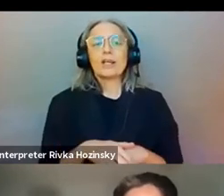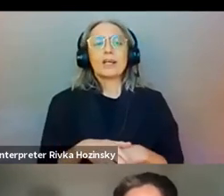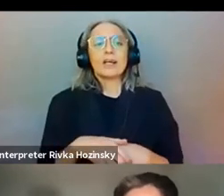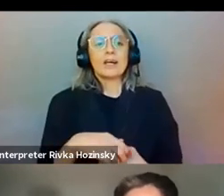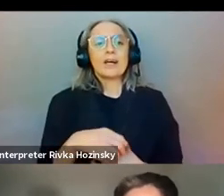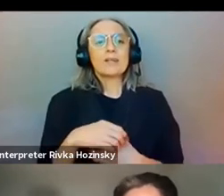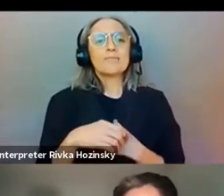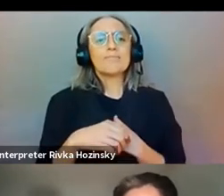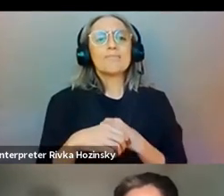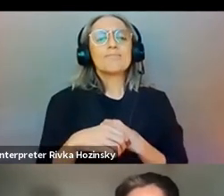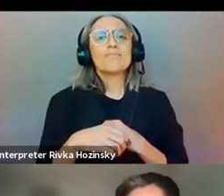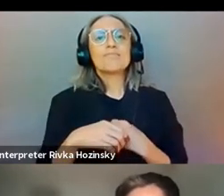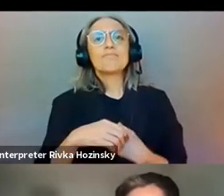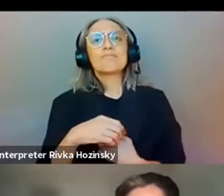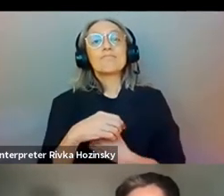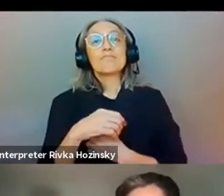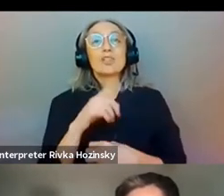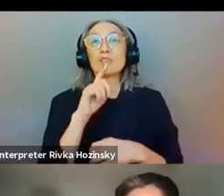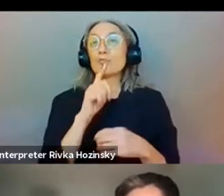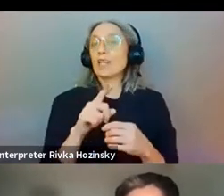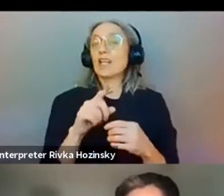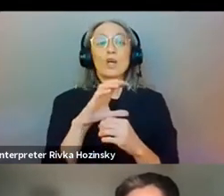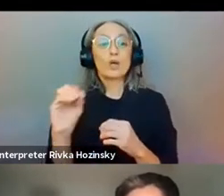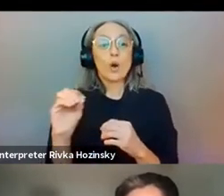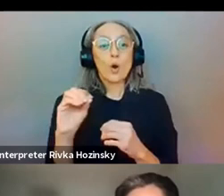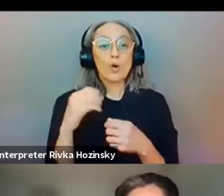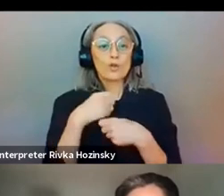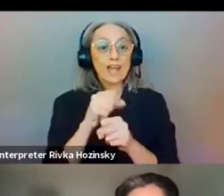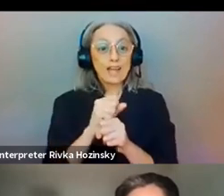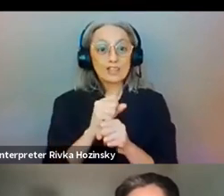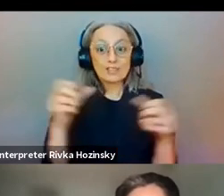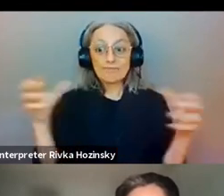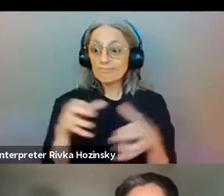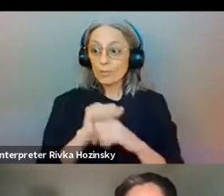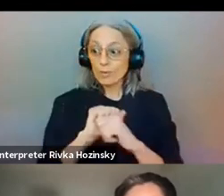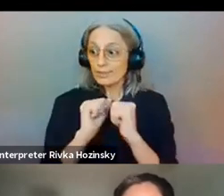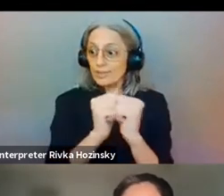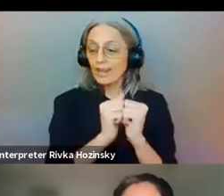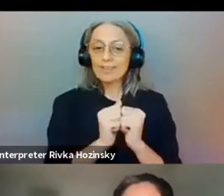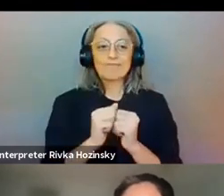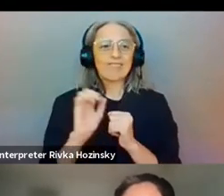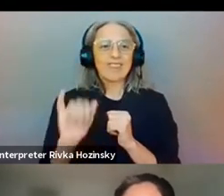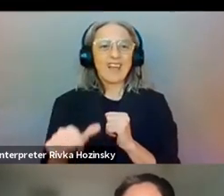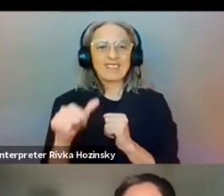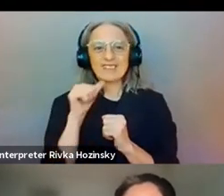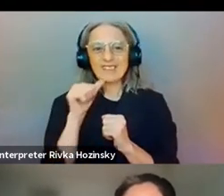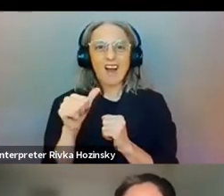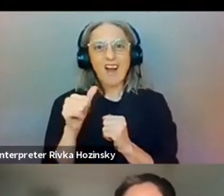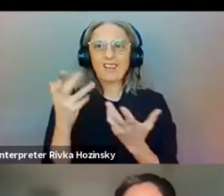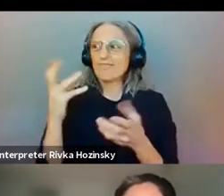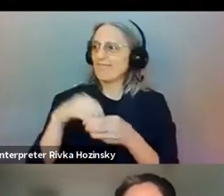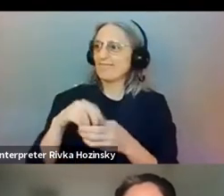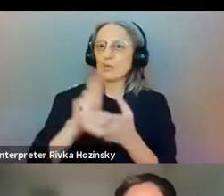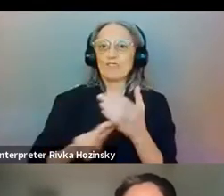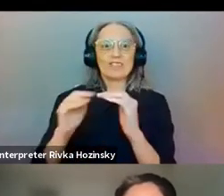not thought of as being particularly academic in the research. So for instance, I have